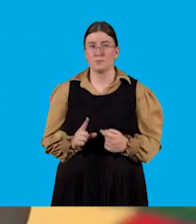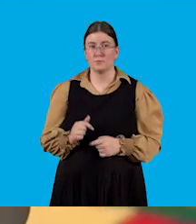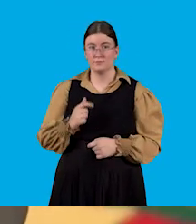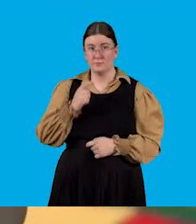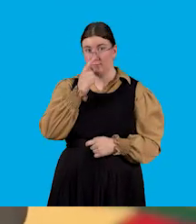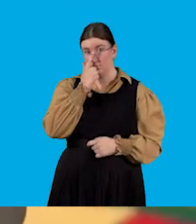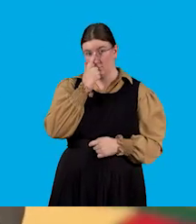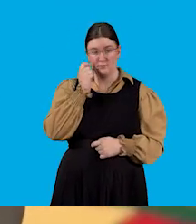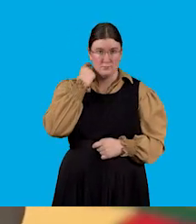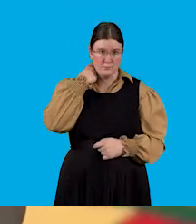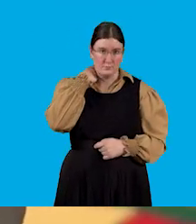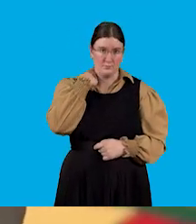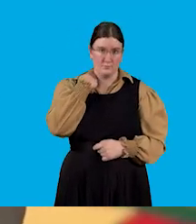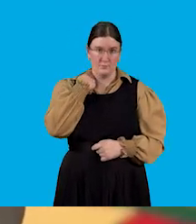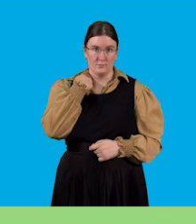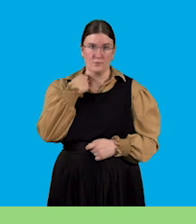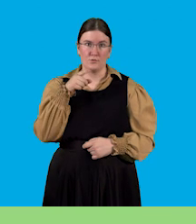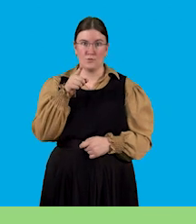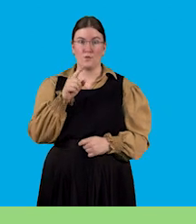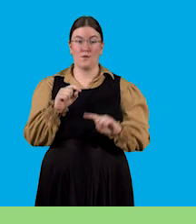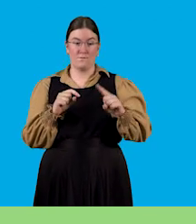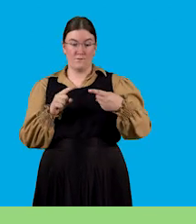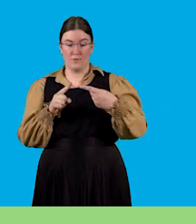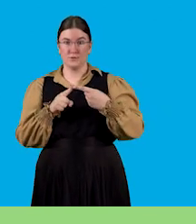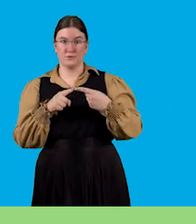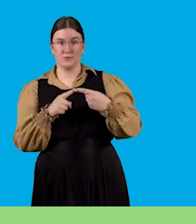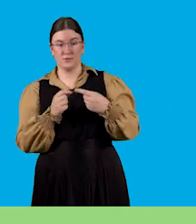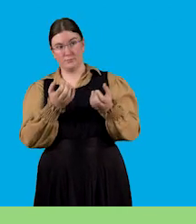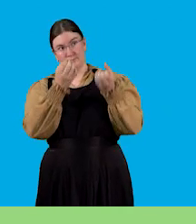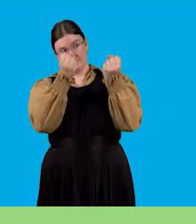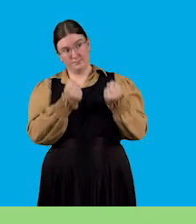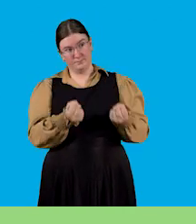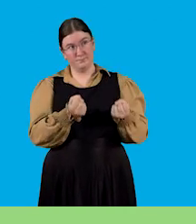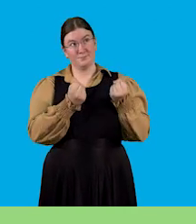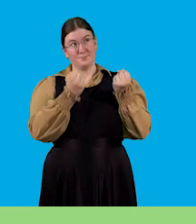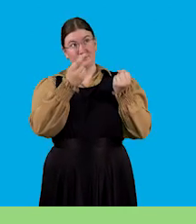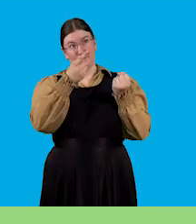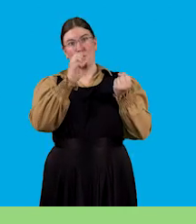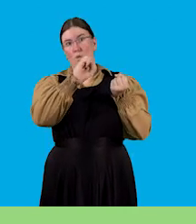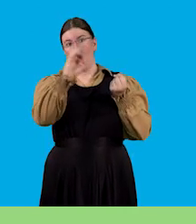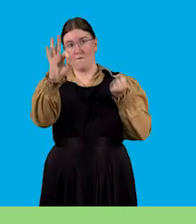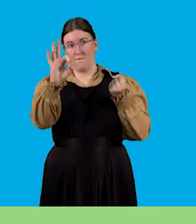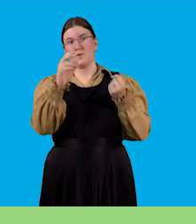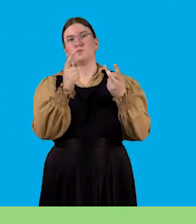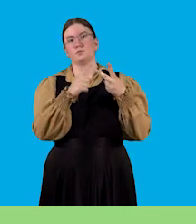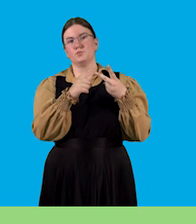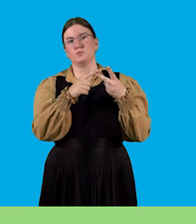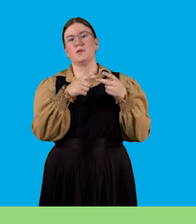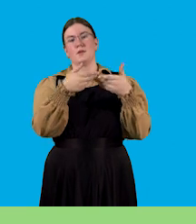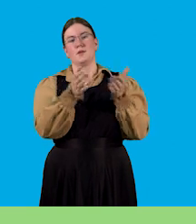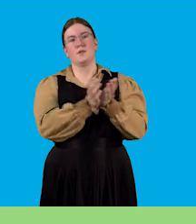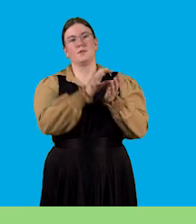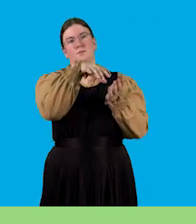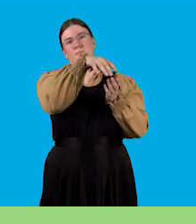this situation? You are going to first switch off the oven and remove the cake from the oven.